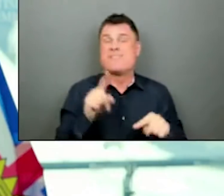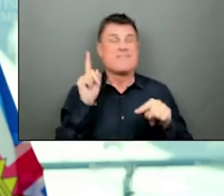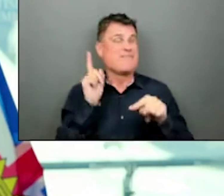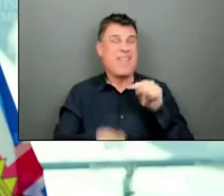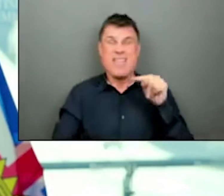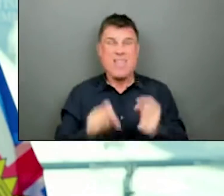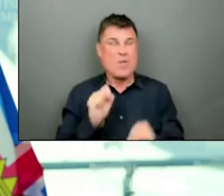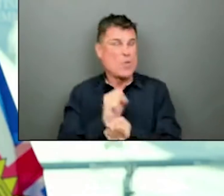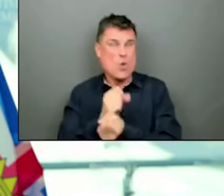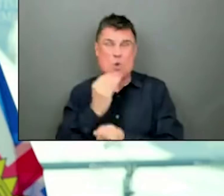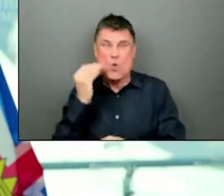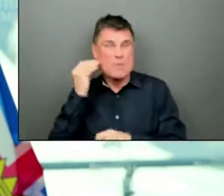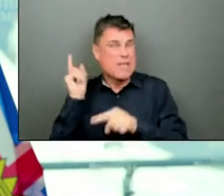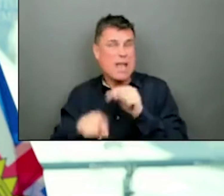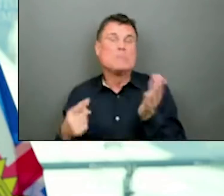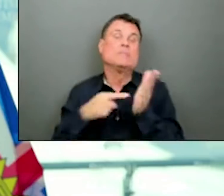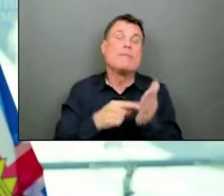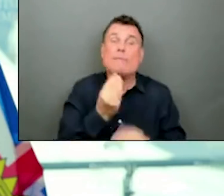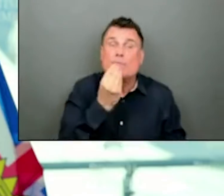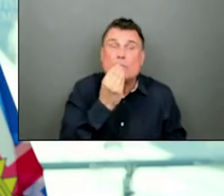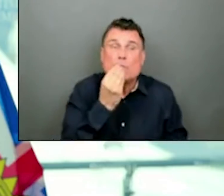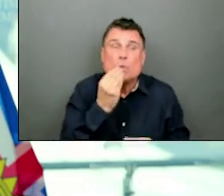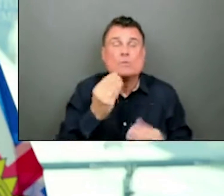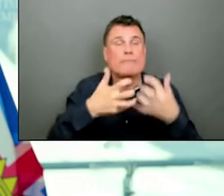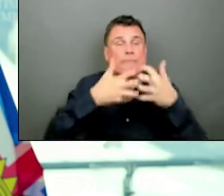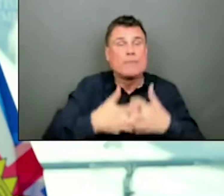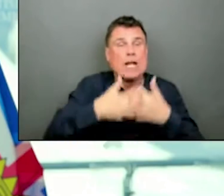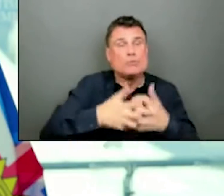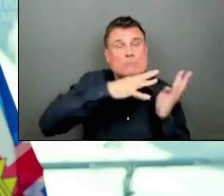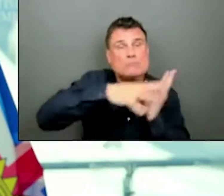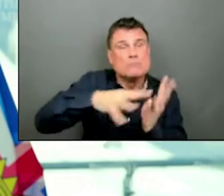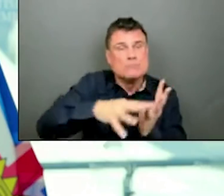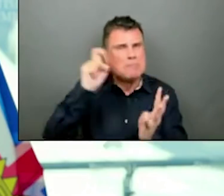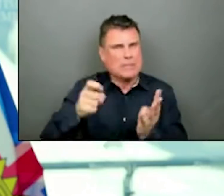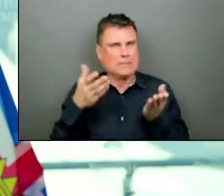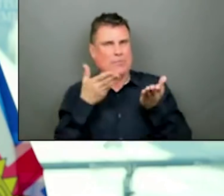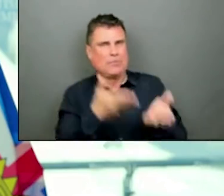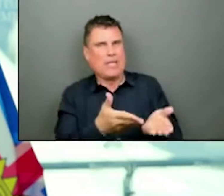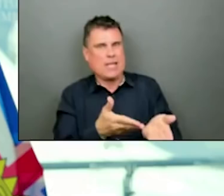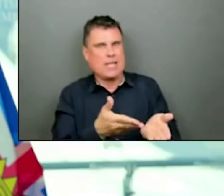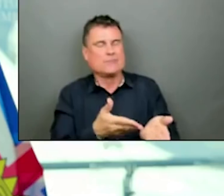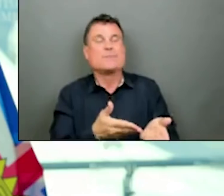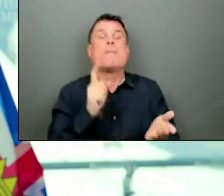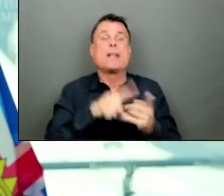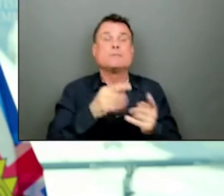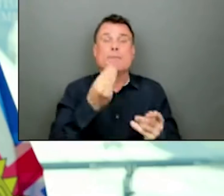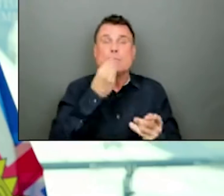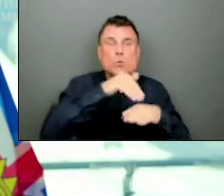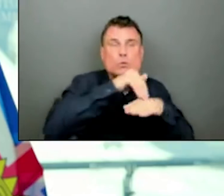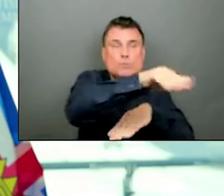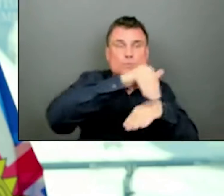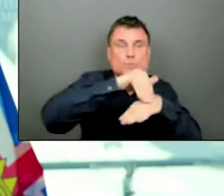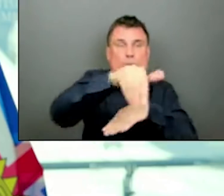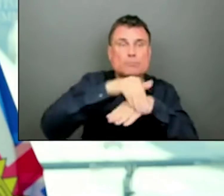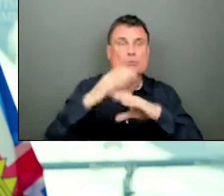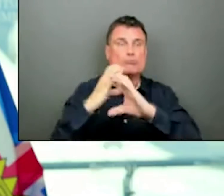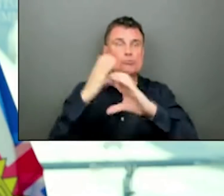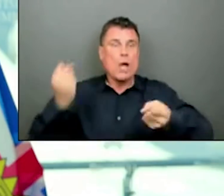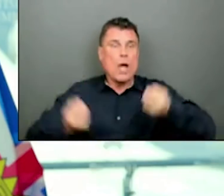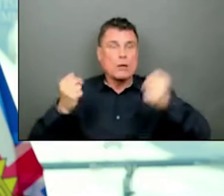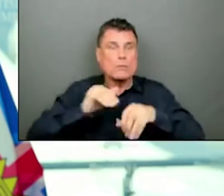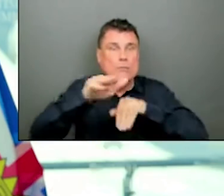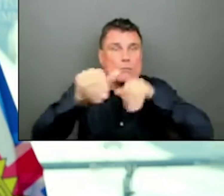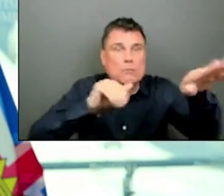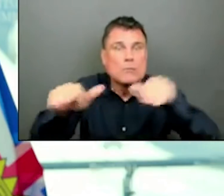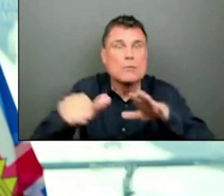food processing plants, on some of our food distribution plants, the farming areas where people are in group accommodation. So this